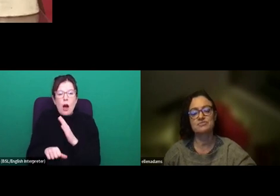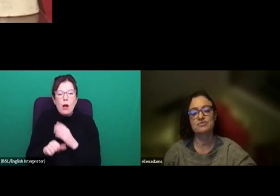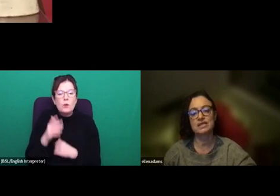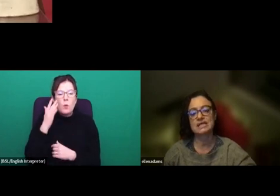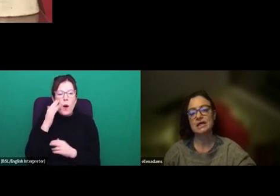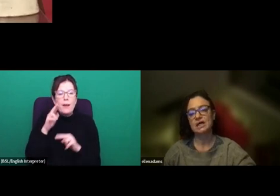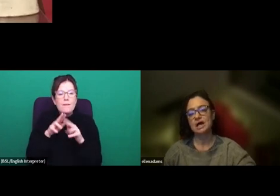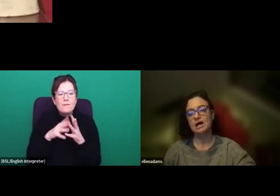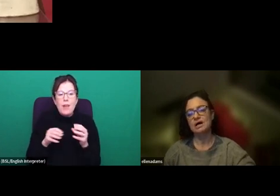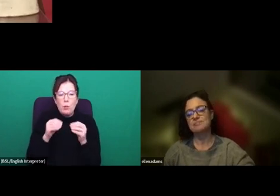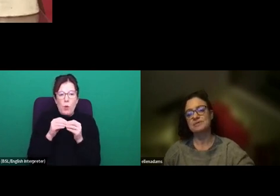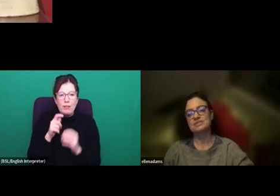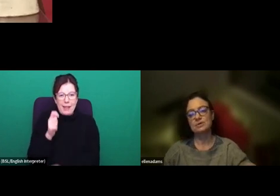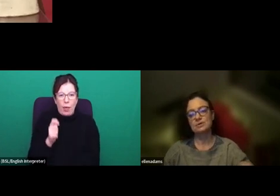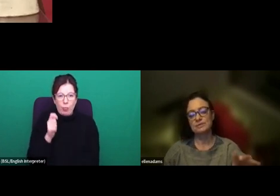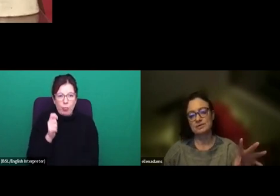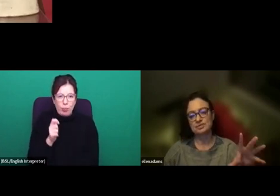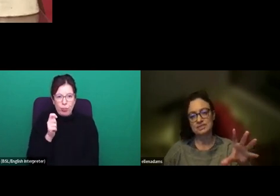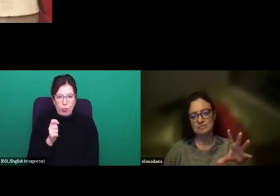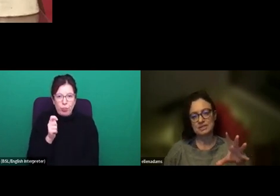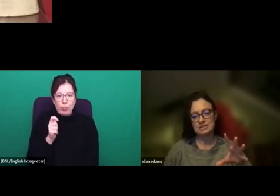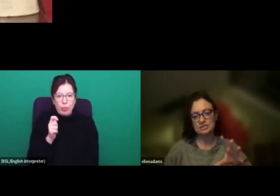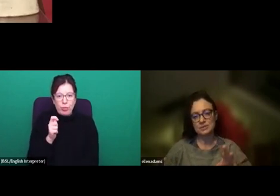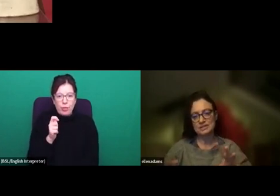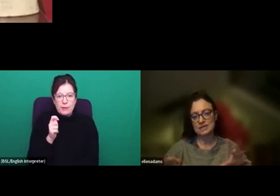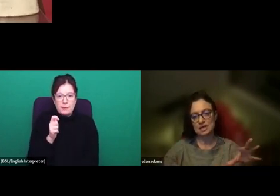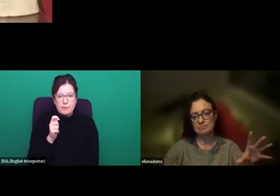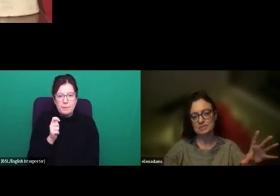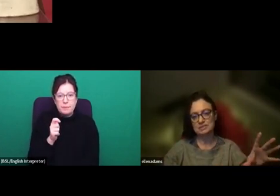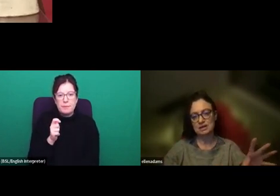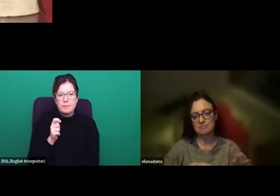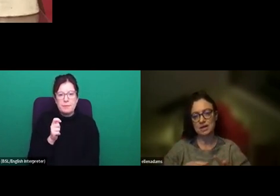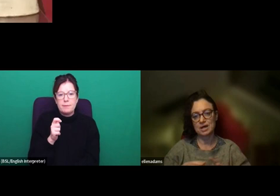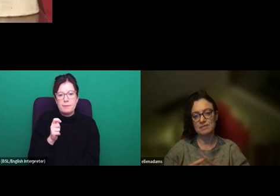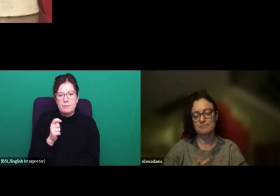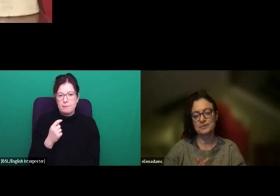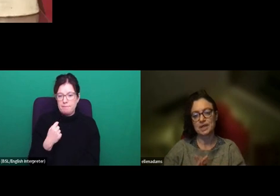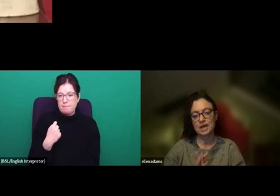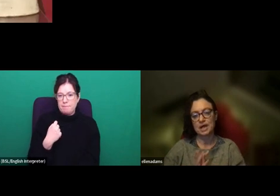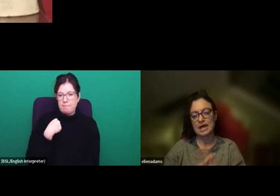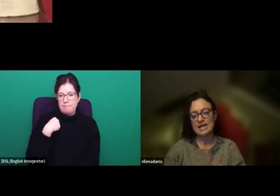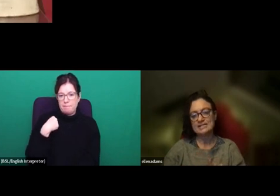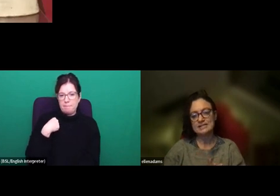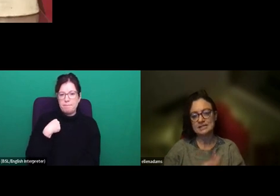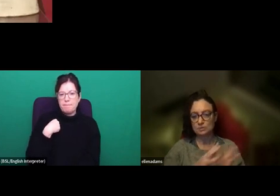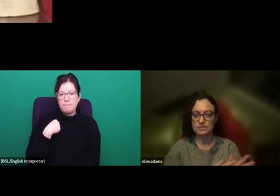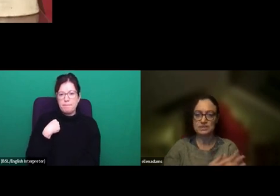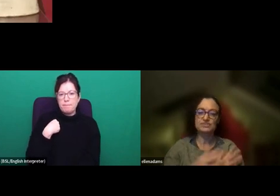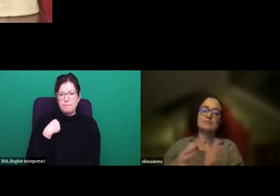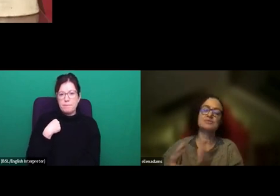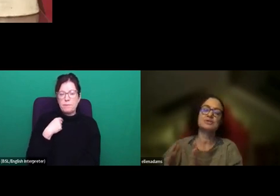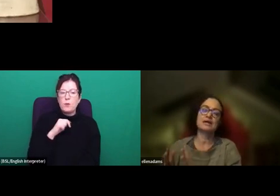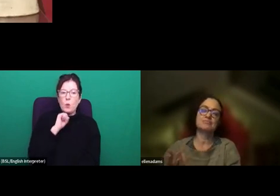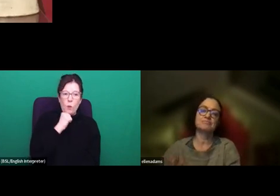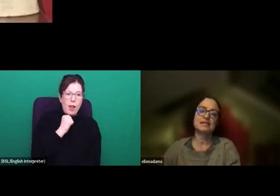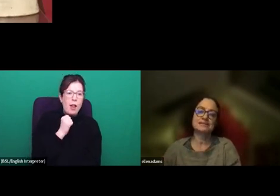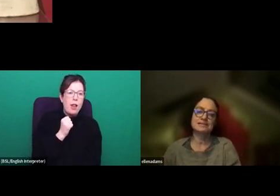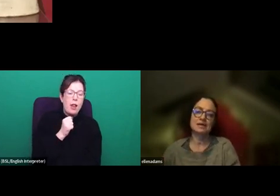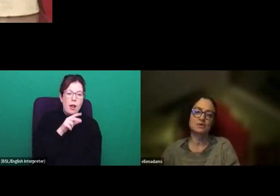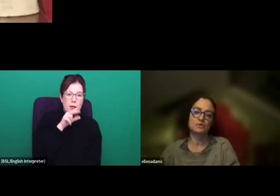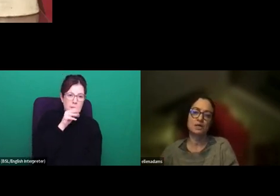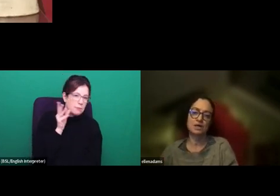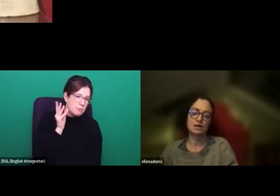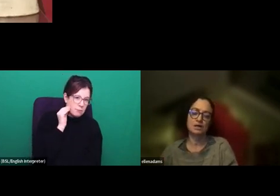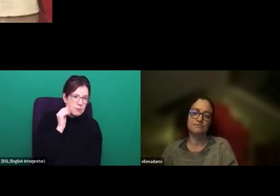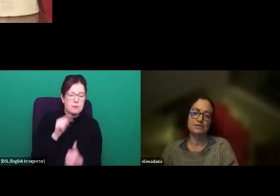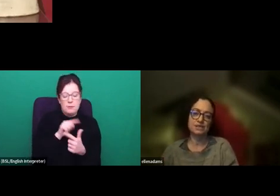of February. So I'm just going to be doing some AD audio description and